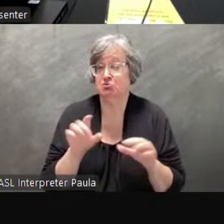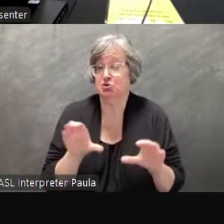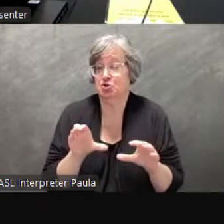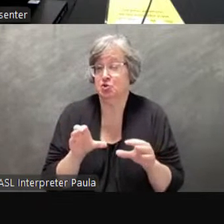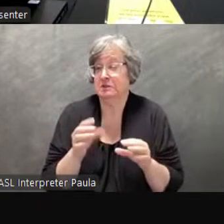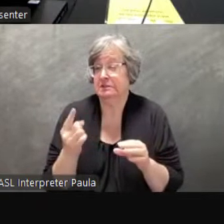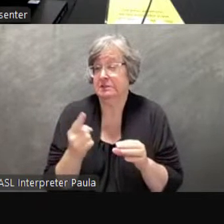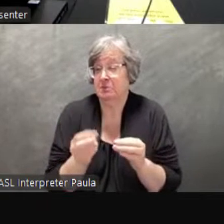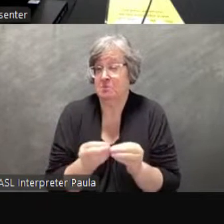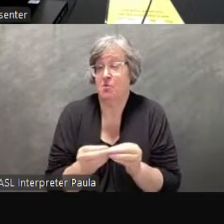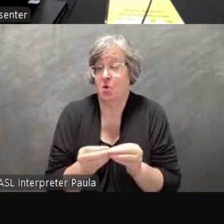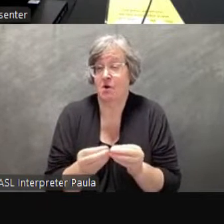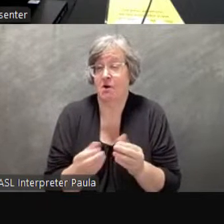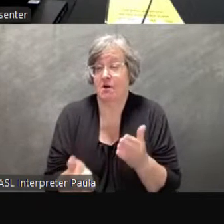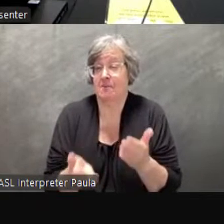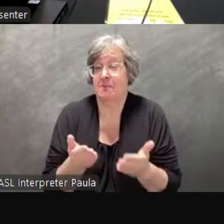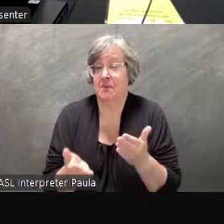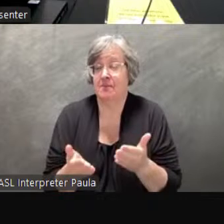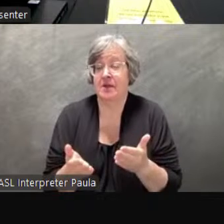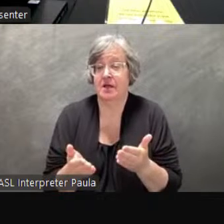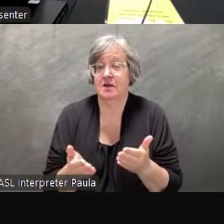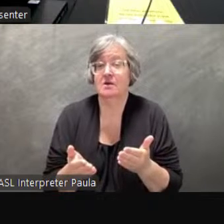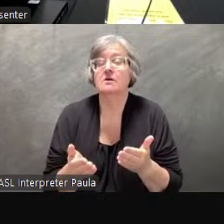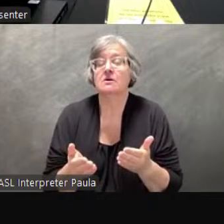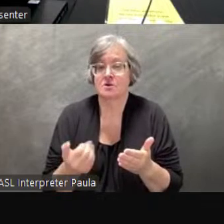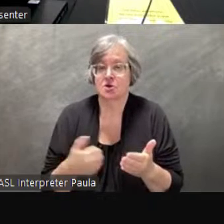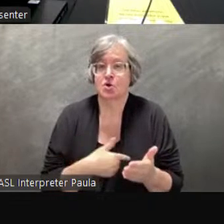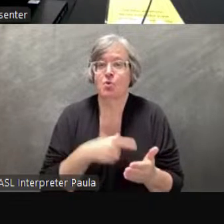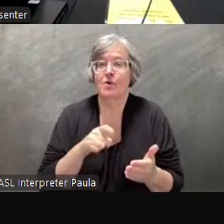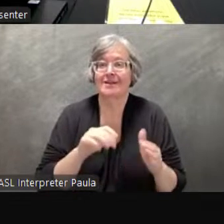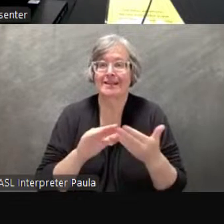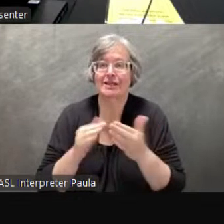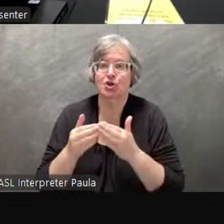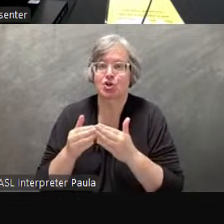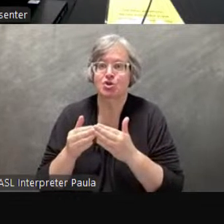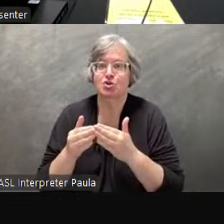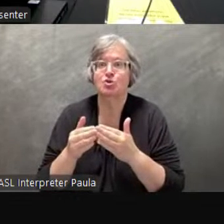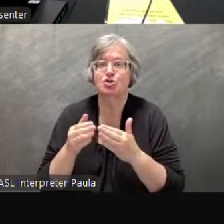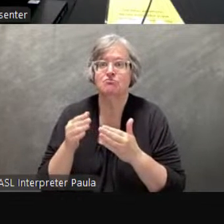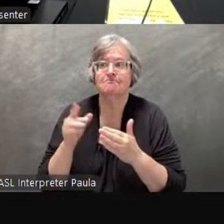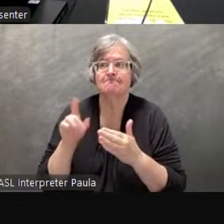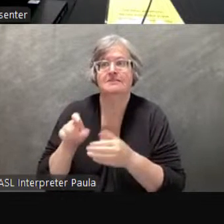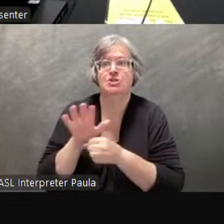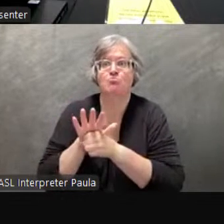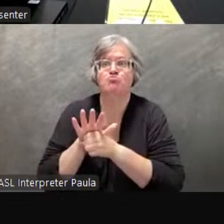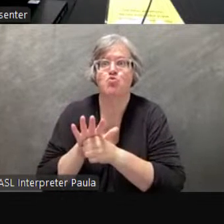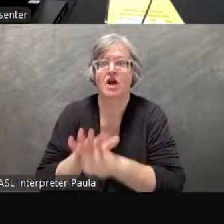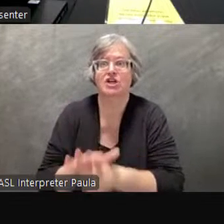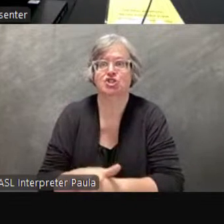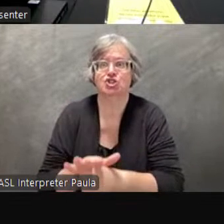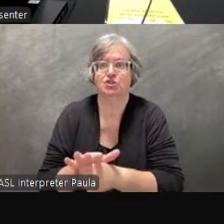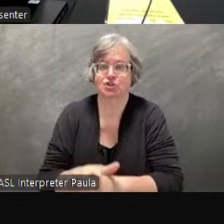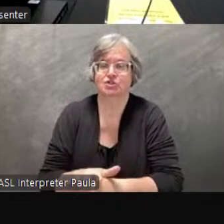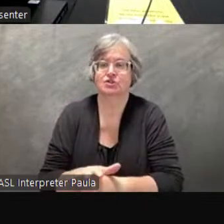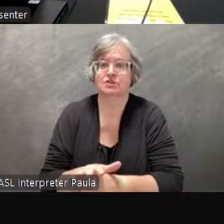sometimes it takes the community to lay some pressure on the legislators